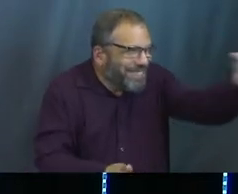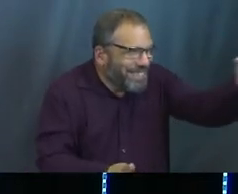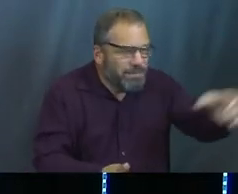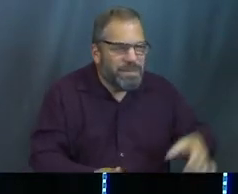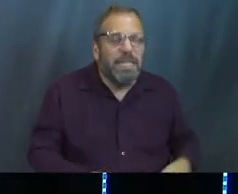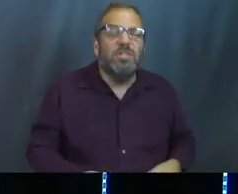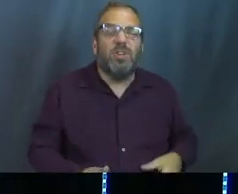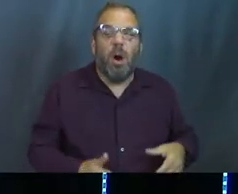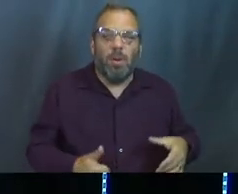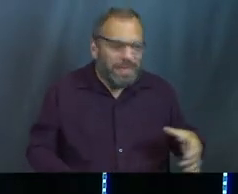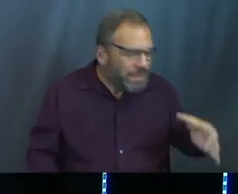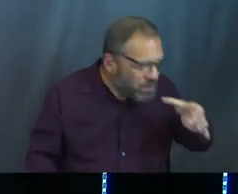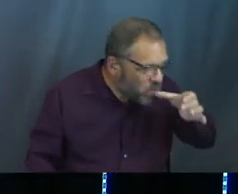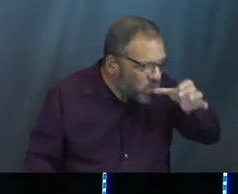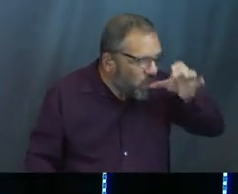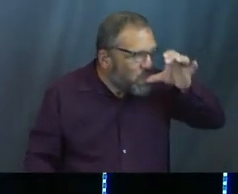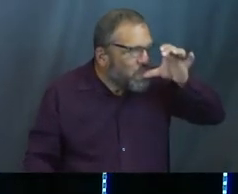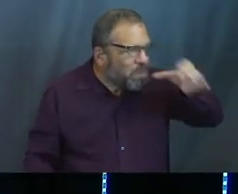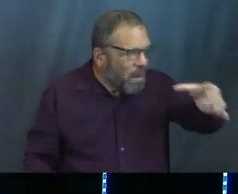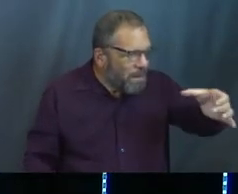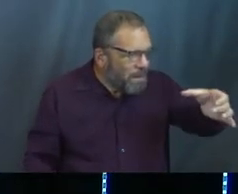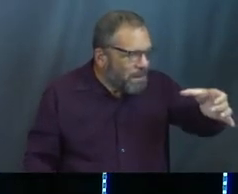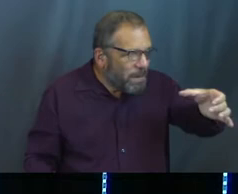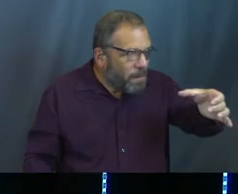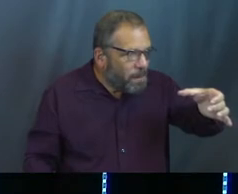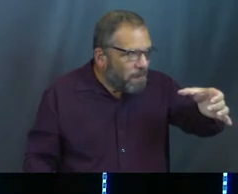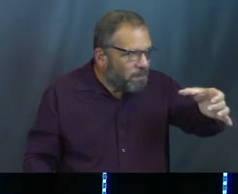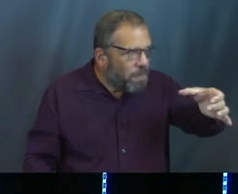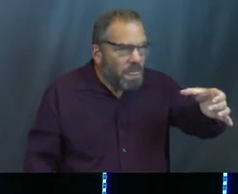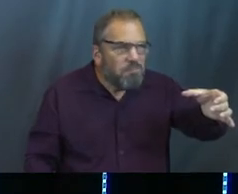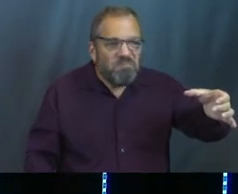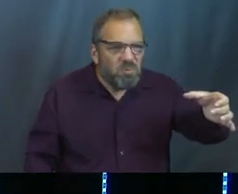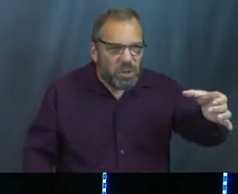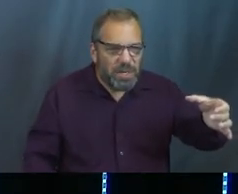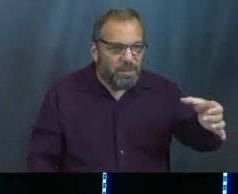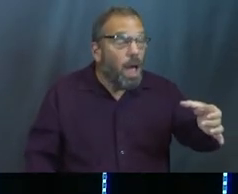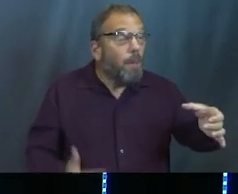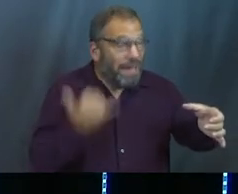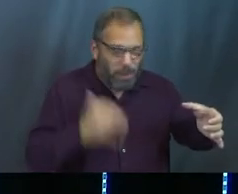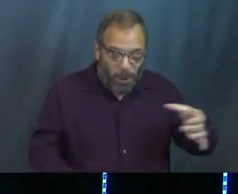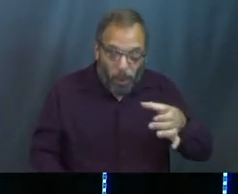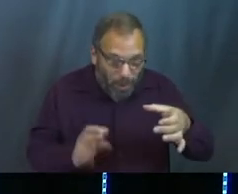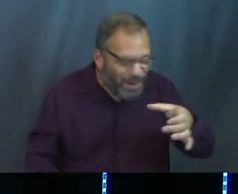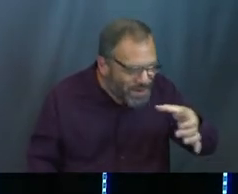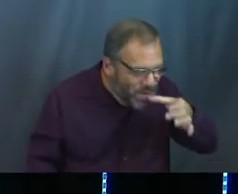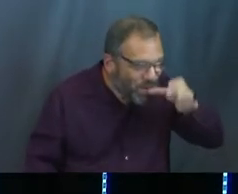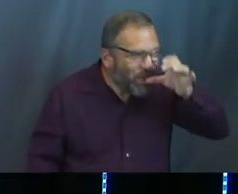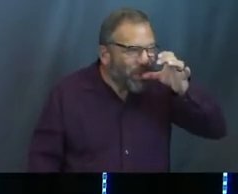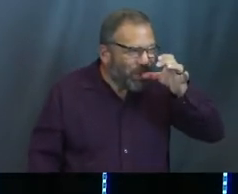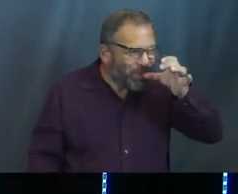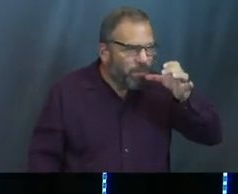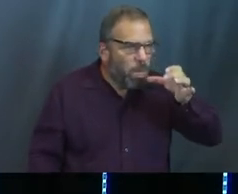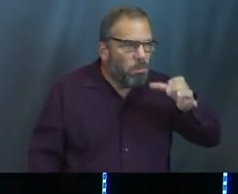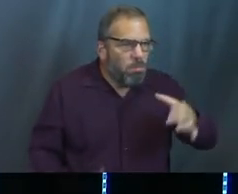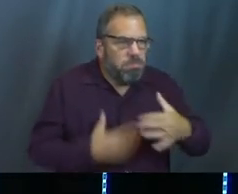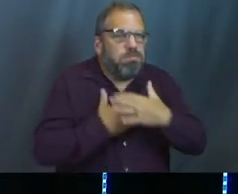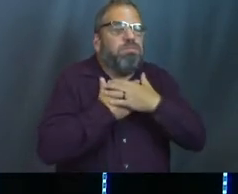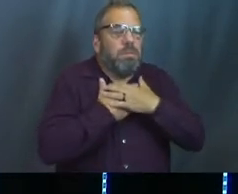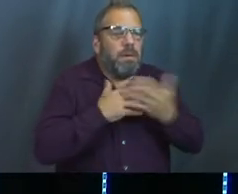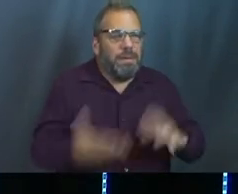So every now and then he would check for some poison and make sure Pharaoh could still stay alive. So I like, if he dies, oh, good. He made sure I was safe. But that was his role.